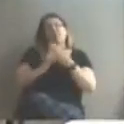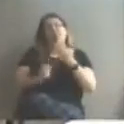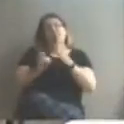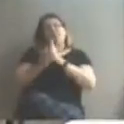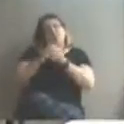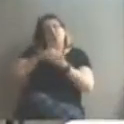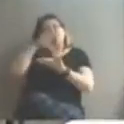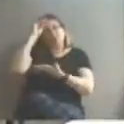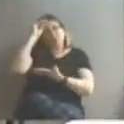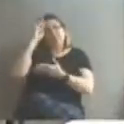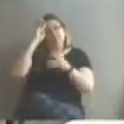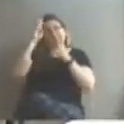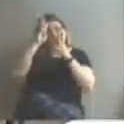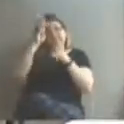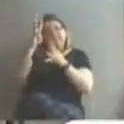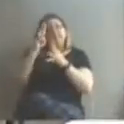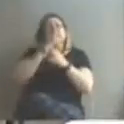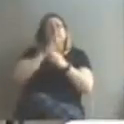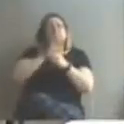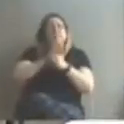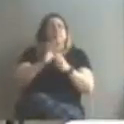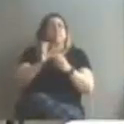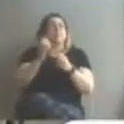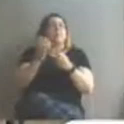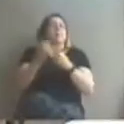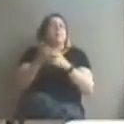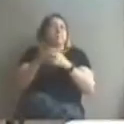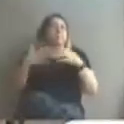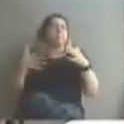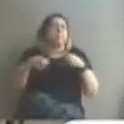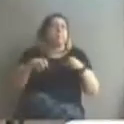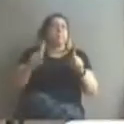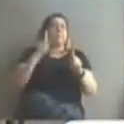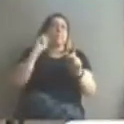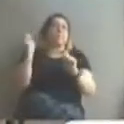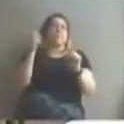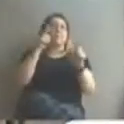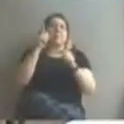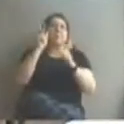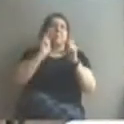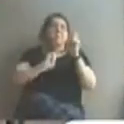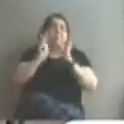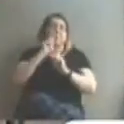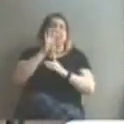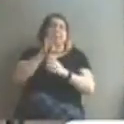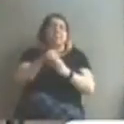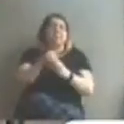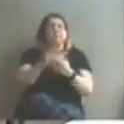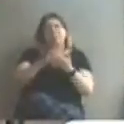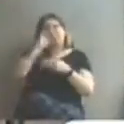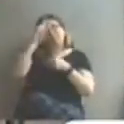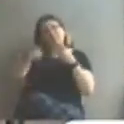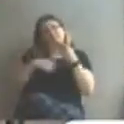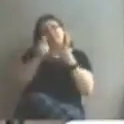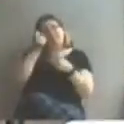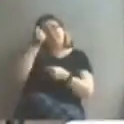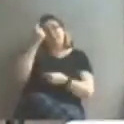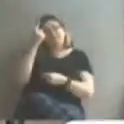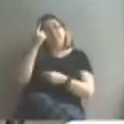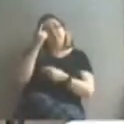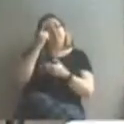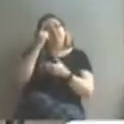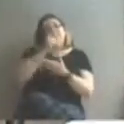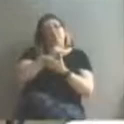creativity and is committed to increasing opportunities for all people to participate in, learn about, and understand the